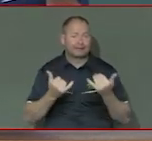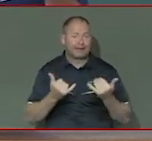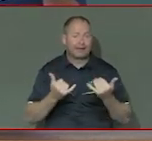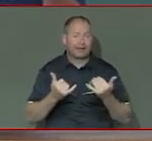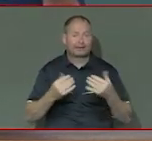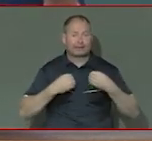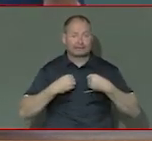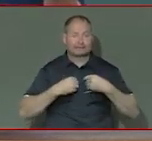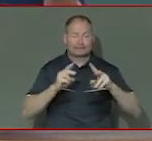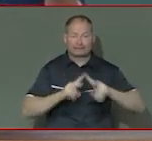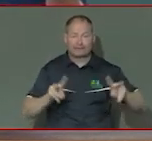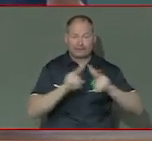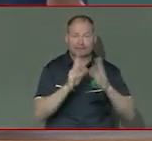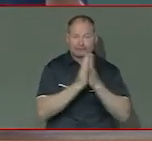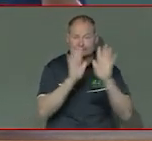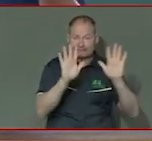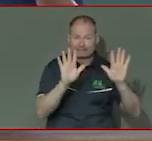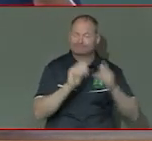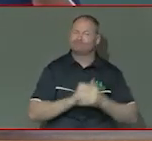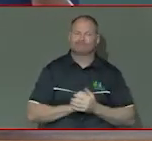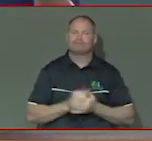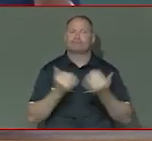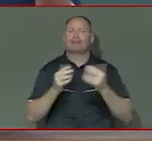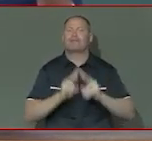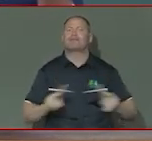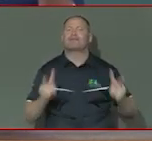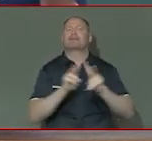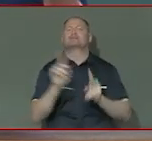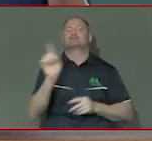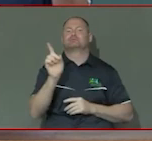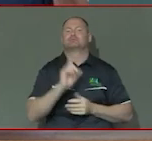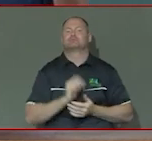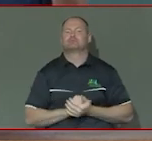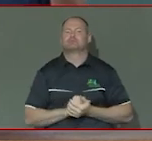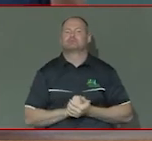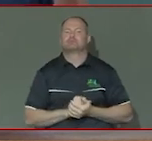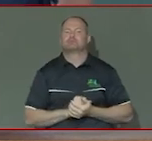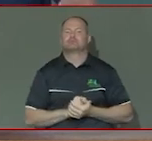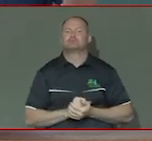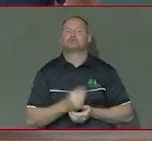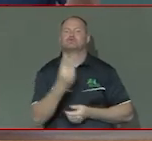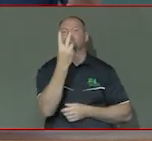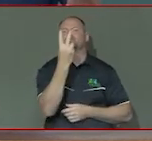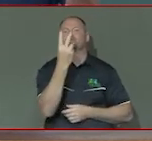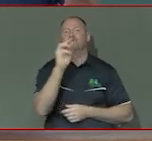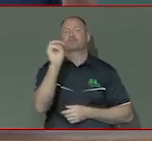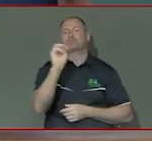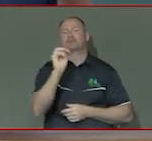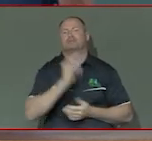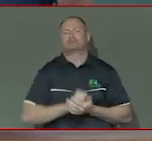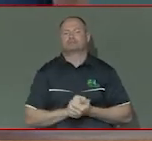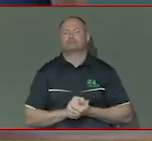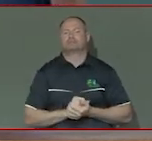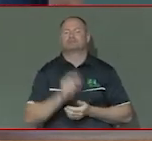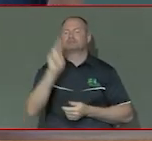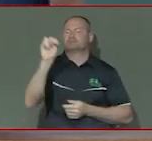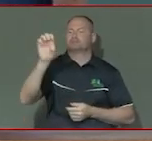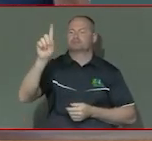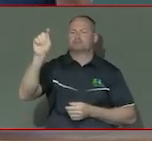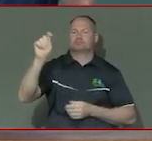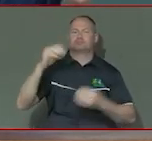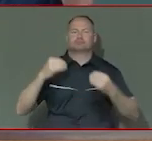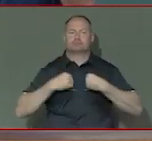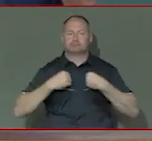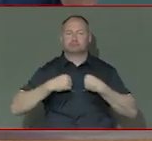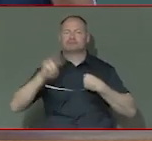my assets? No. What is the value net asset then? 2 million. The net assets value, or the net